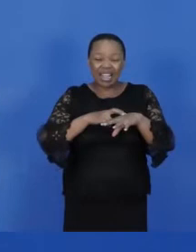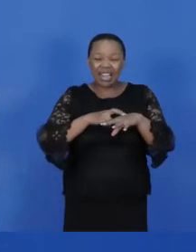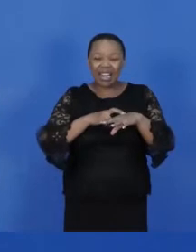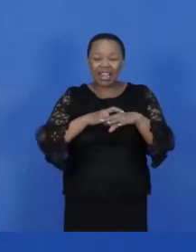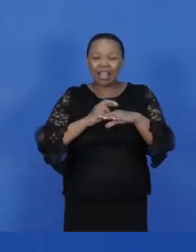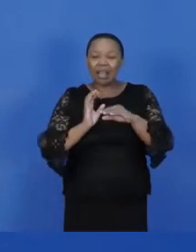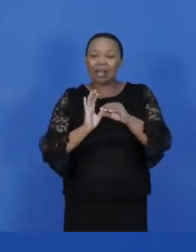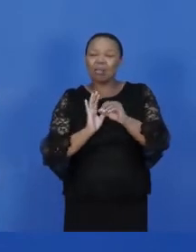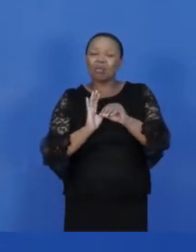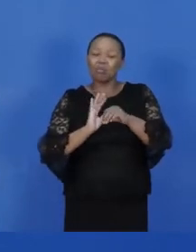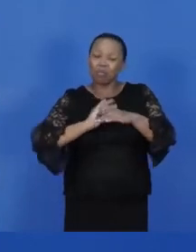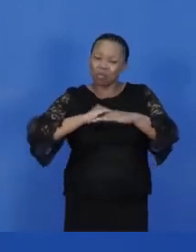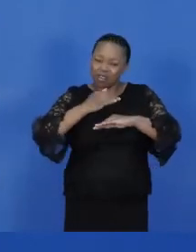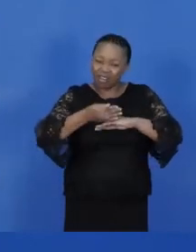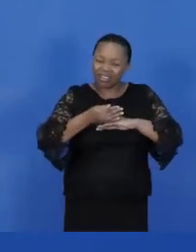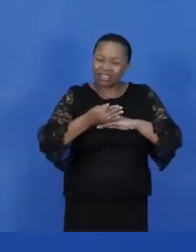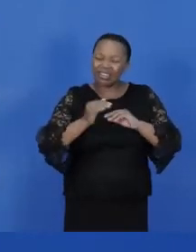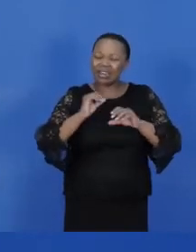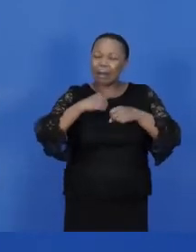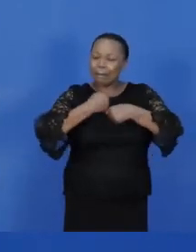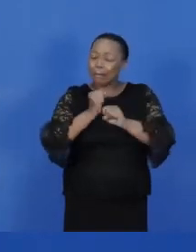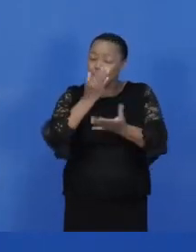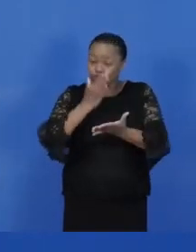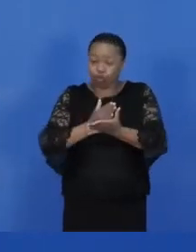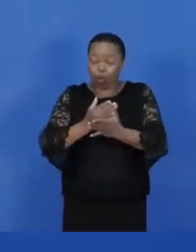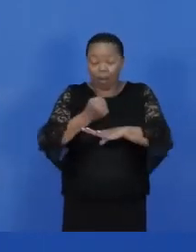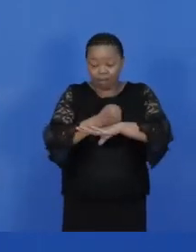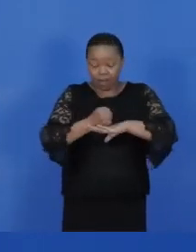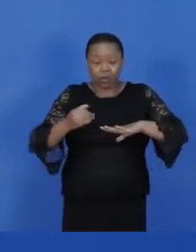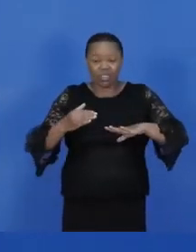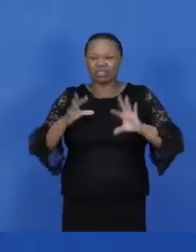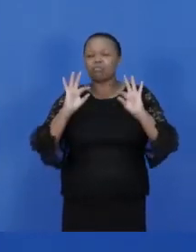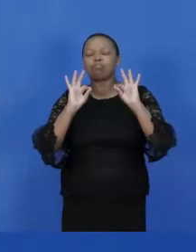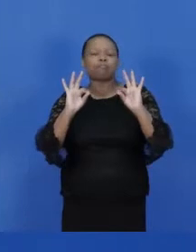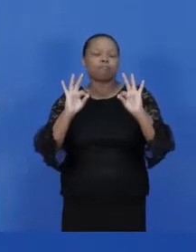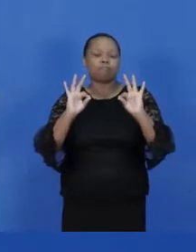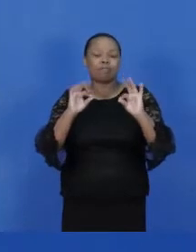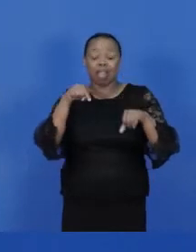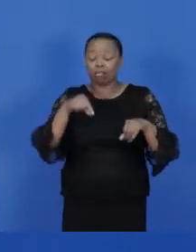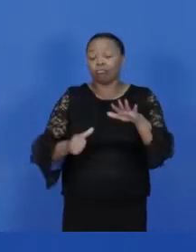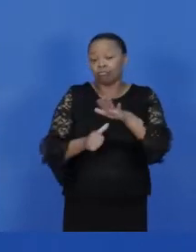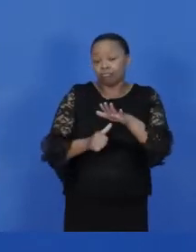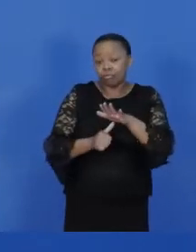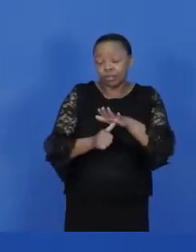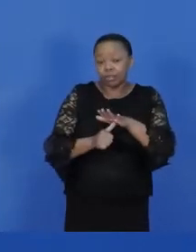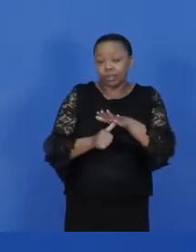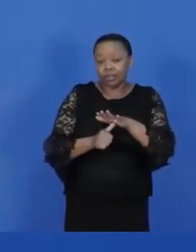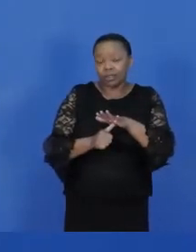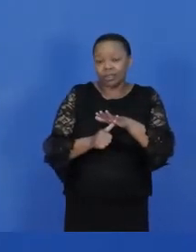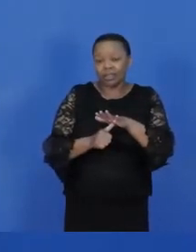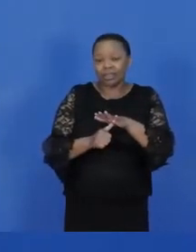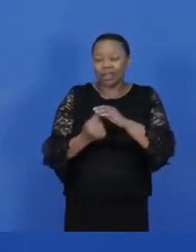protection over marriage, we also need to ensure that the foundations of our marriage are correct. And so this is important for you to